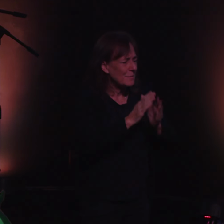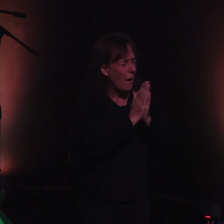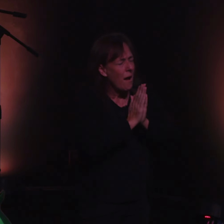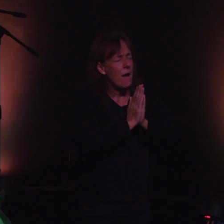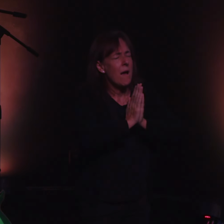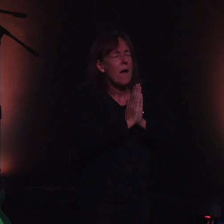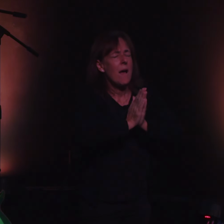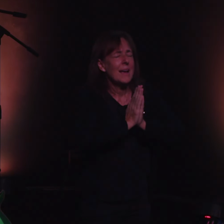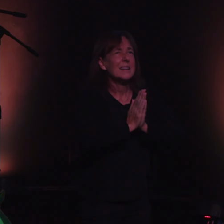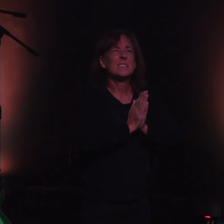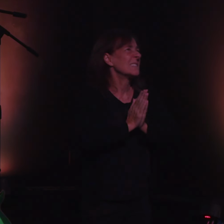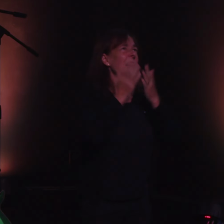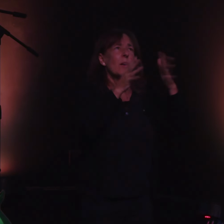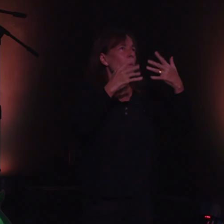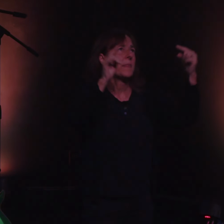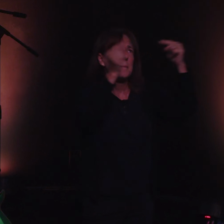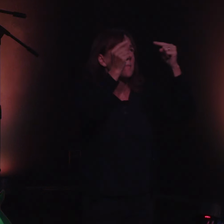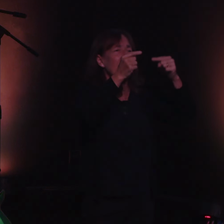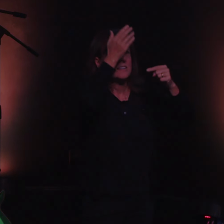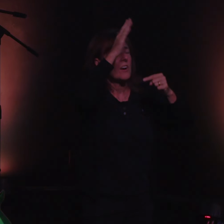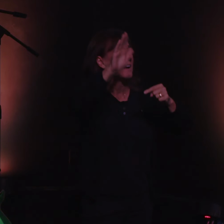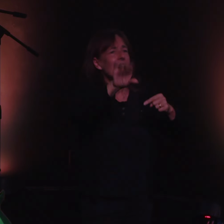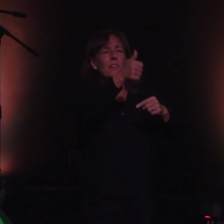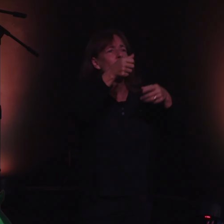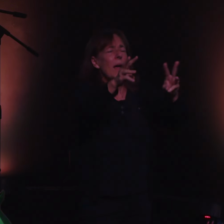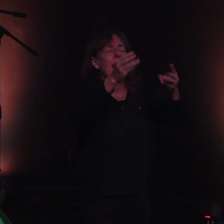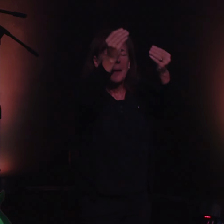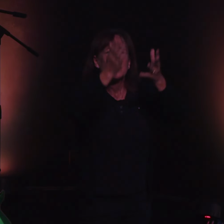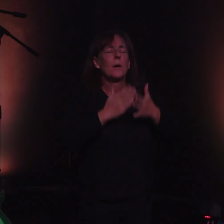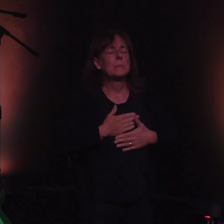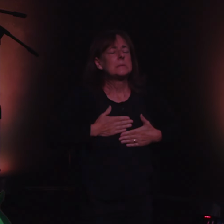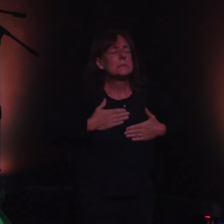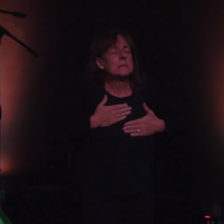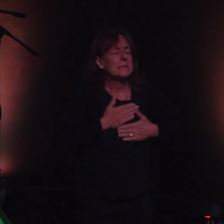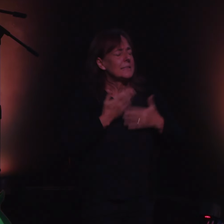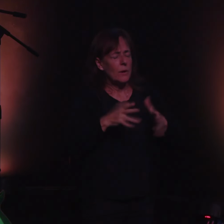And he says, I don't want the pain. If there's any other way to do it, let me know. I don't want the pain.